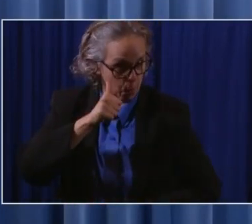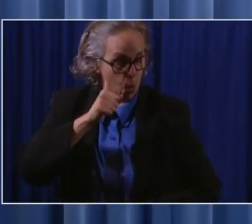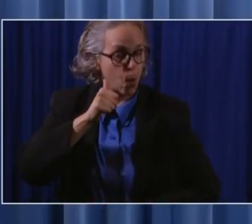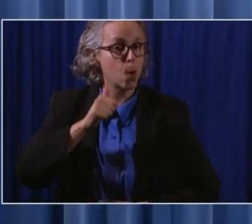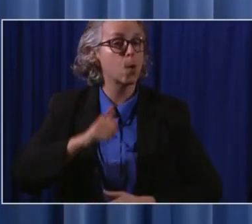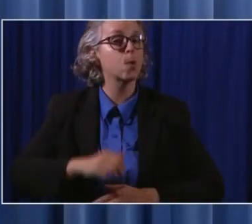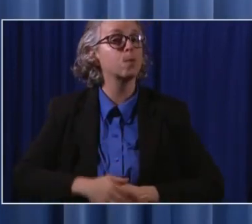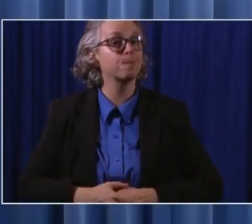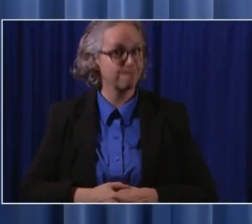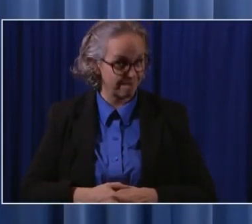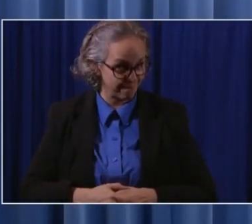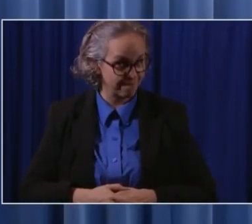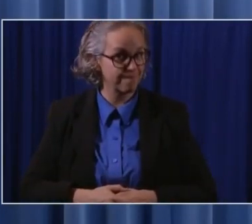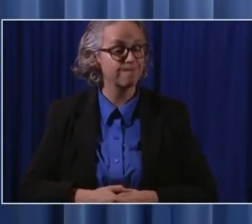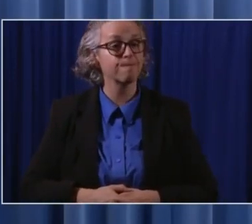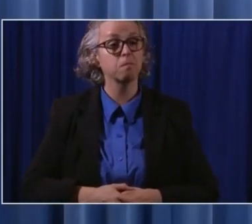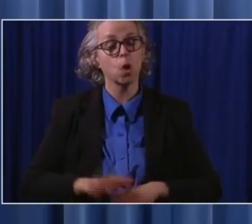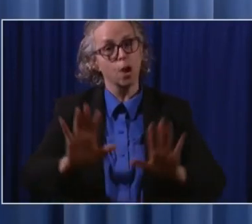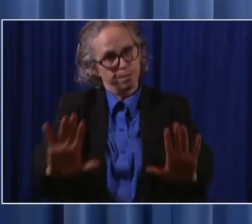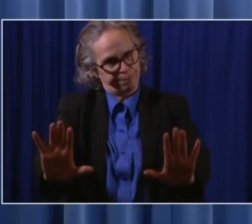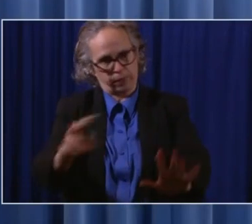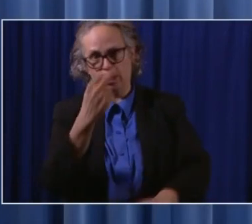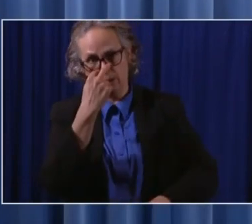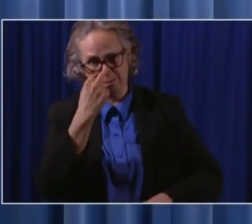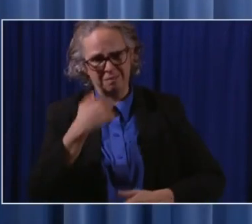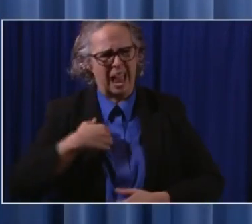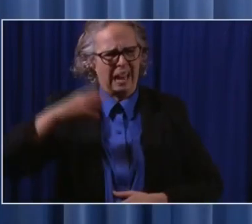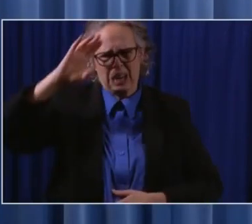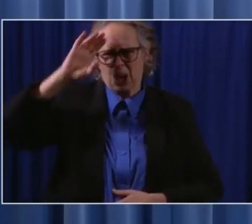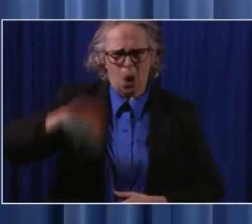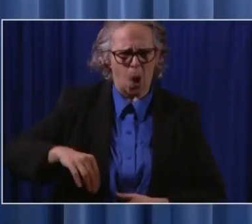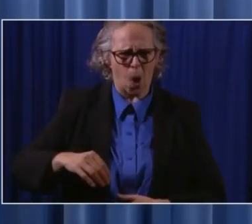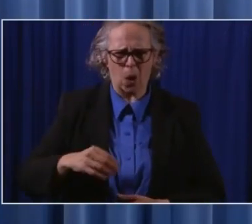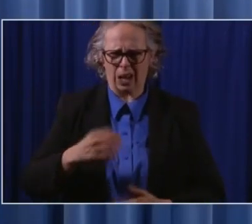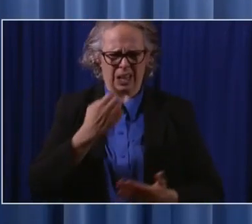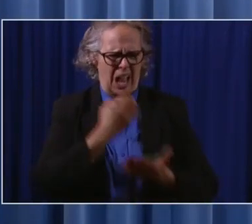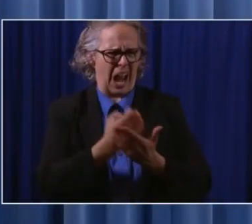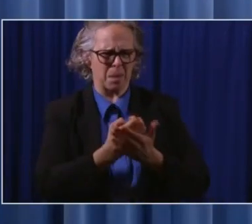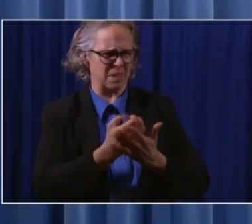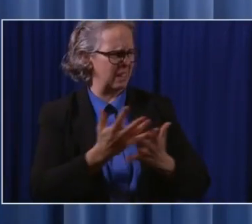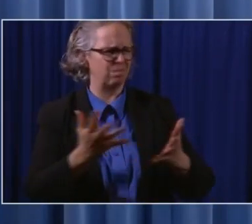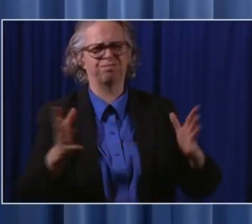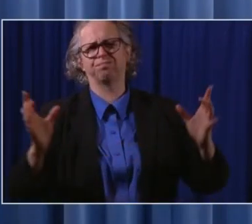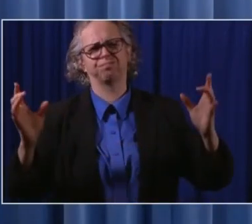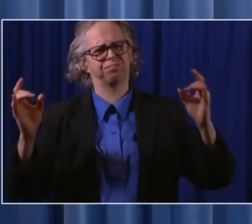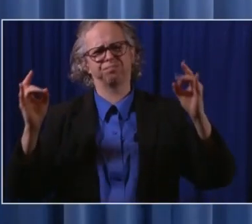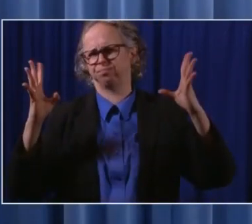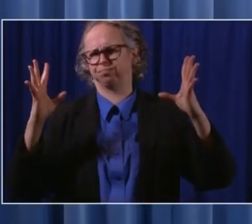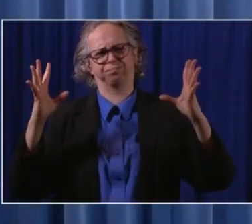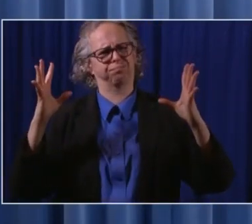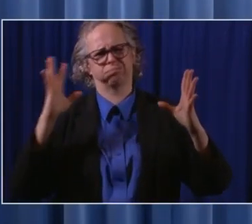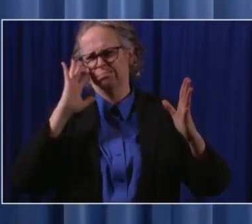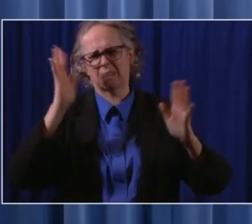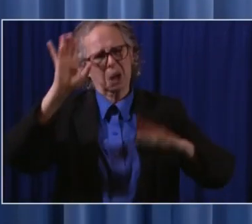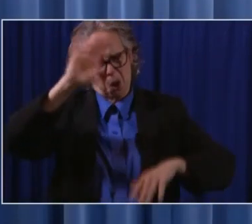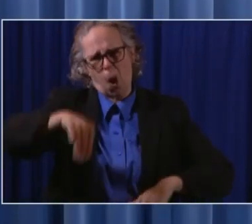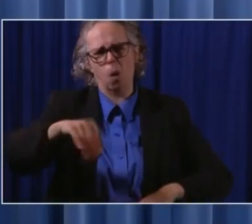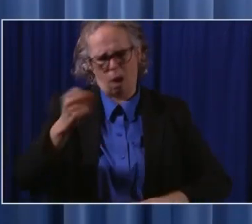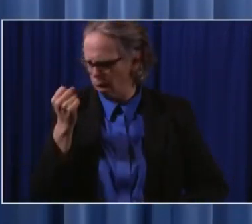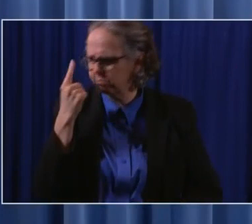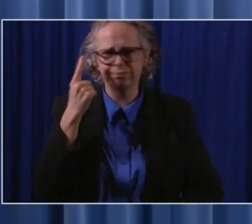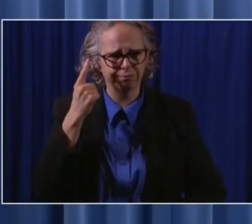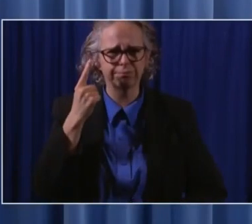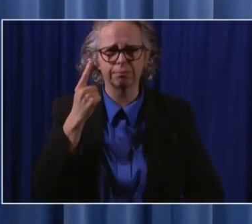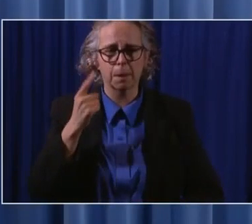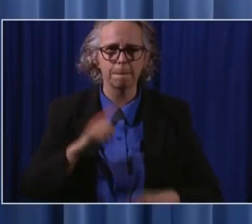Look, and I'm mindful of the economic impacts that this has, but we have to